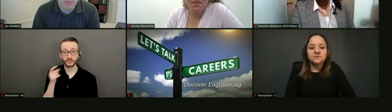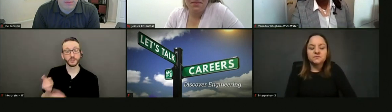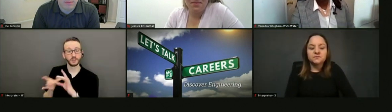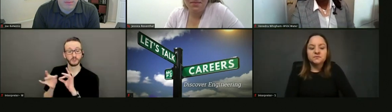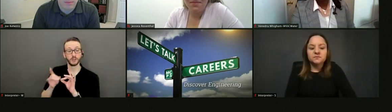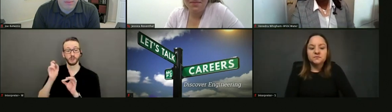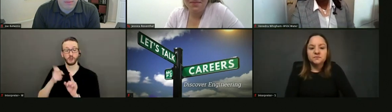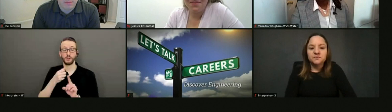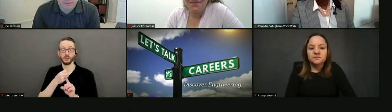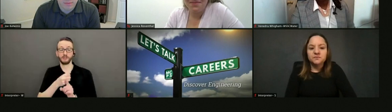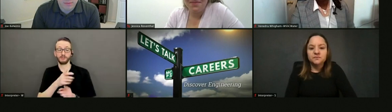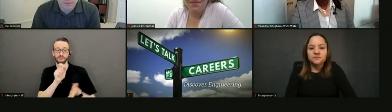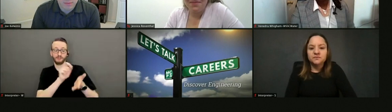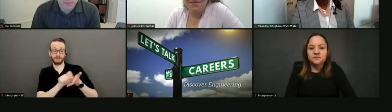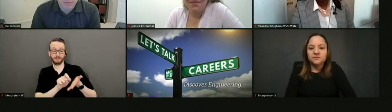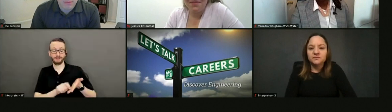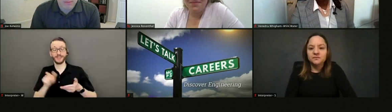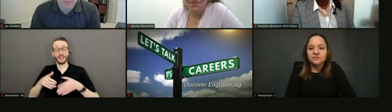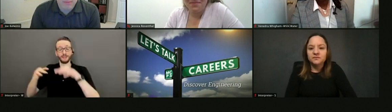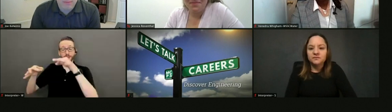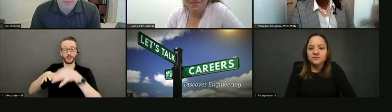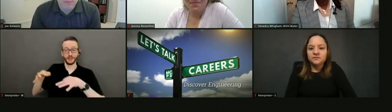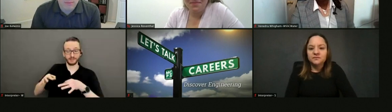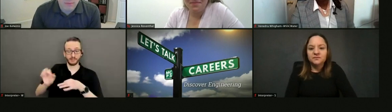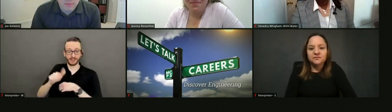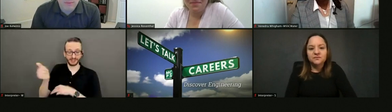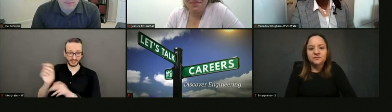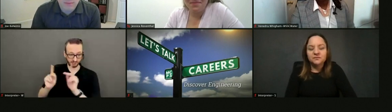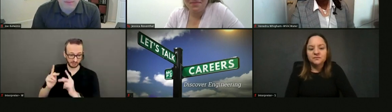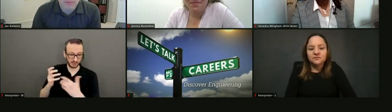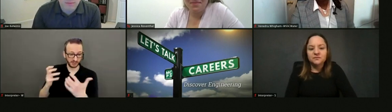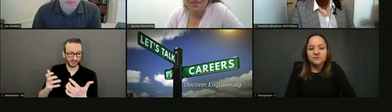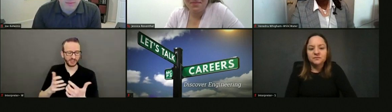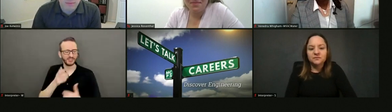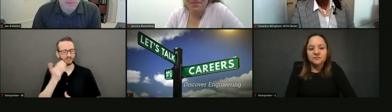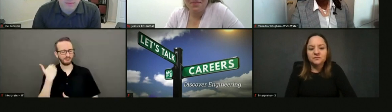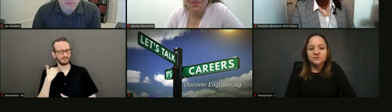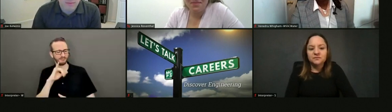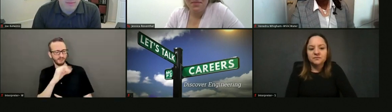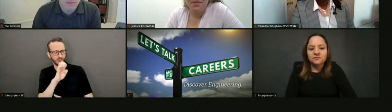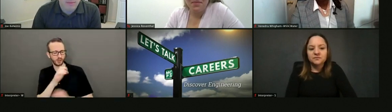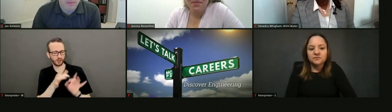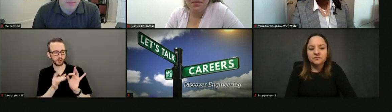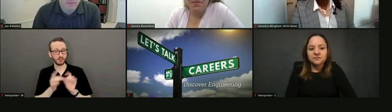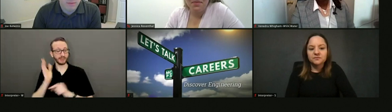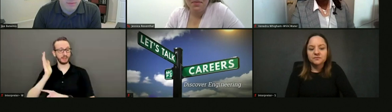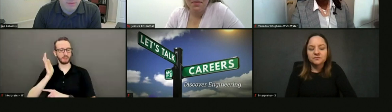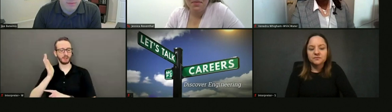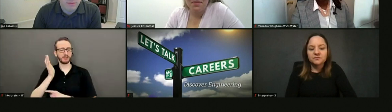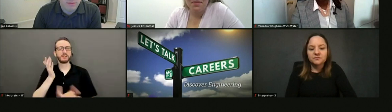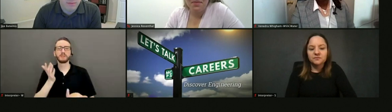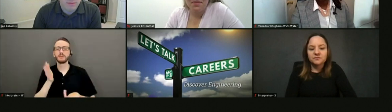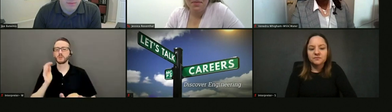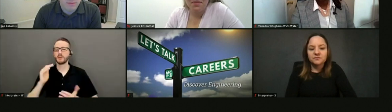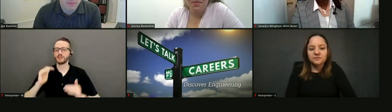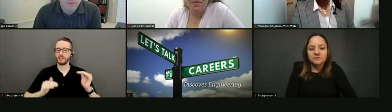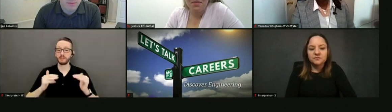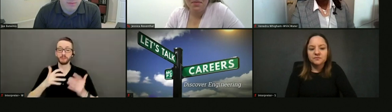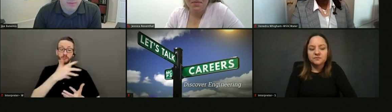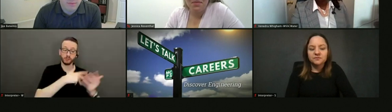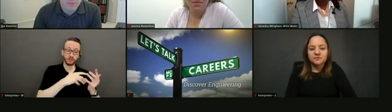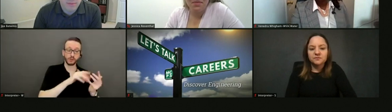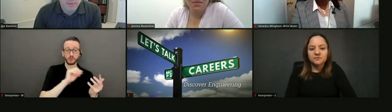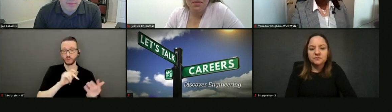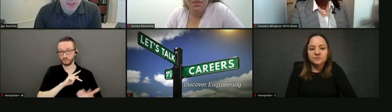explain what you did to other people. And Joe, you kind of talked about that presentation aspect. So for you, what's that kind of balance between social and